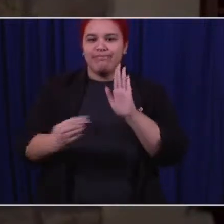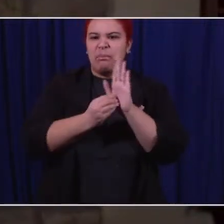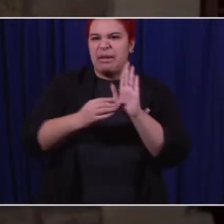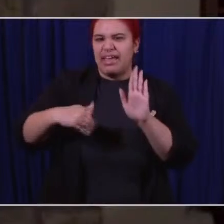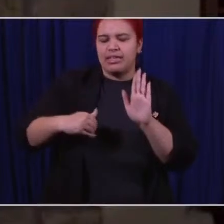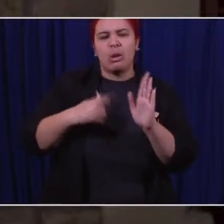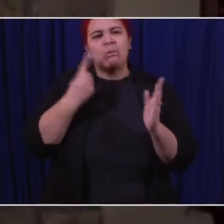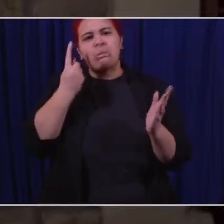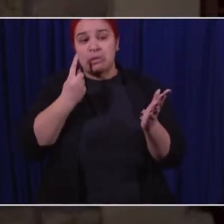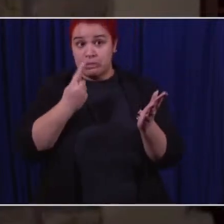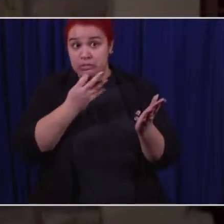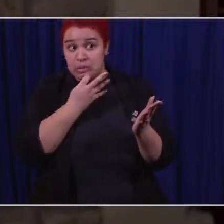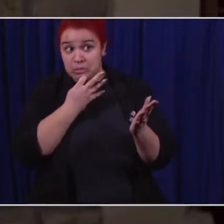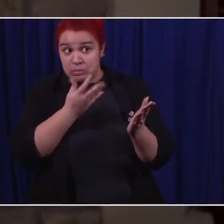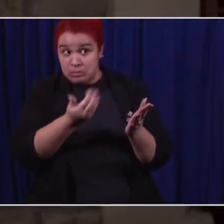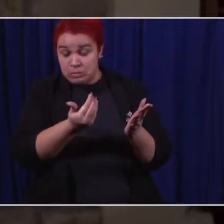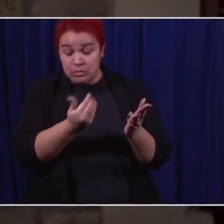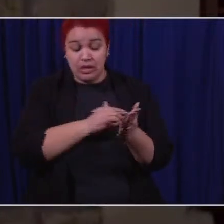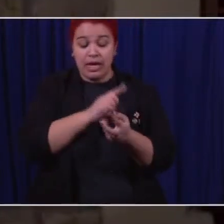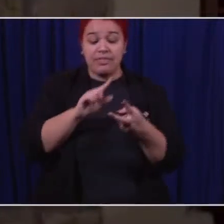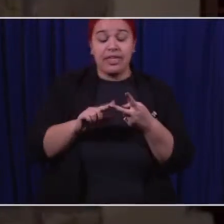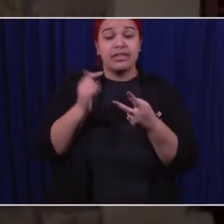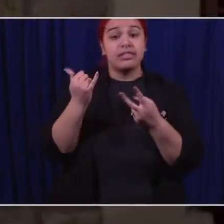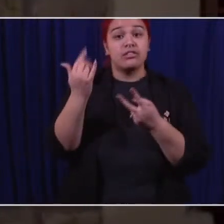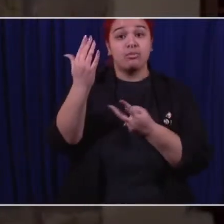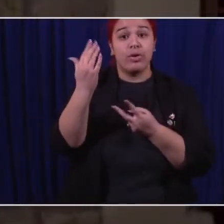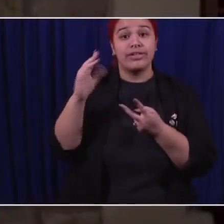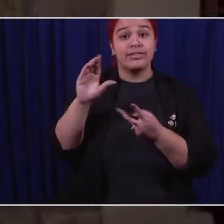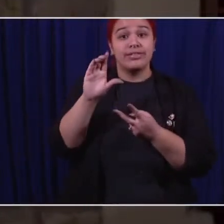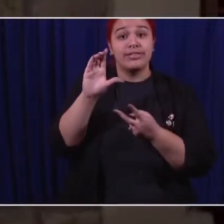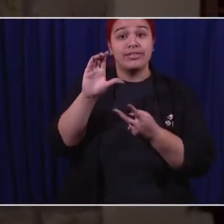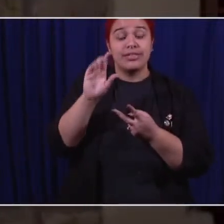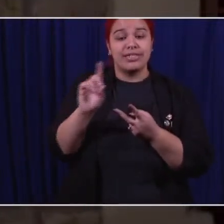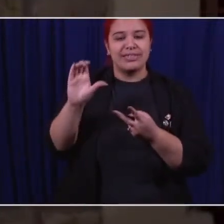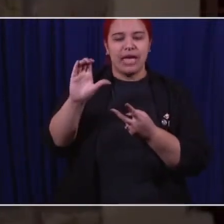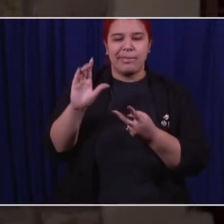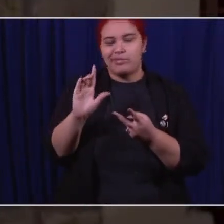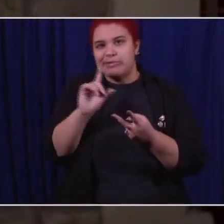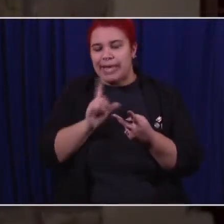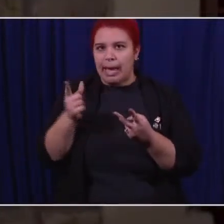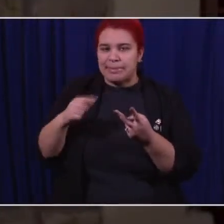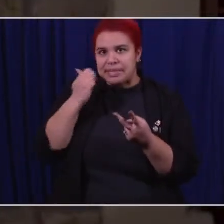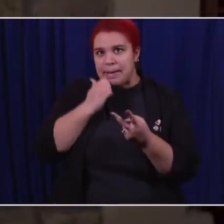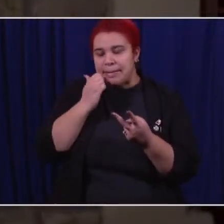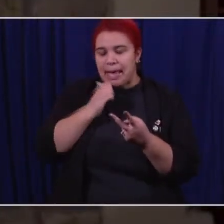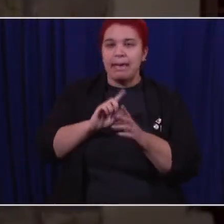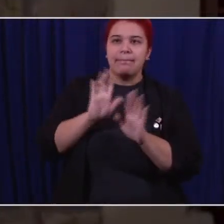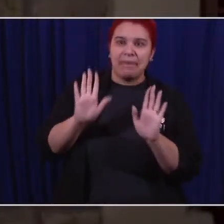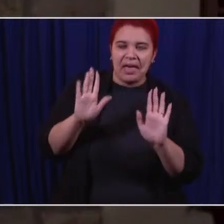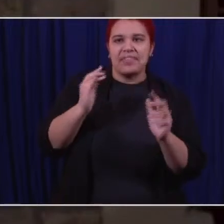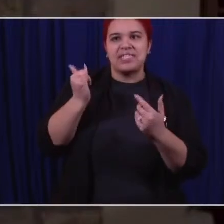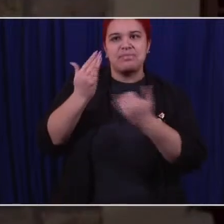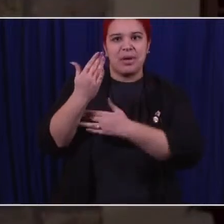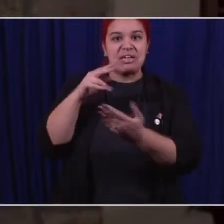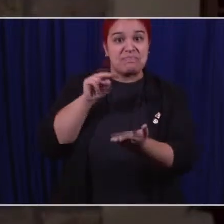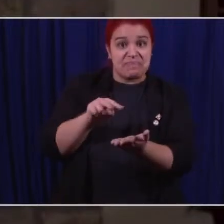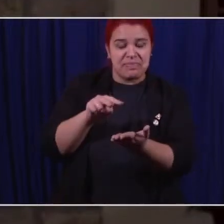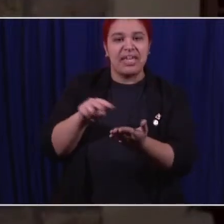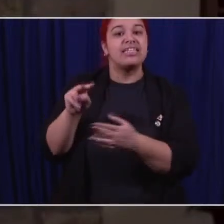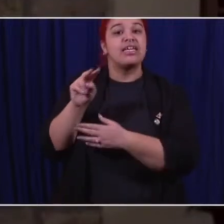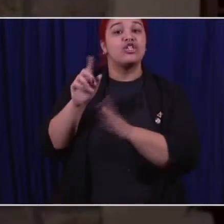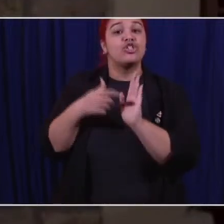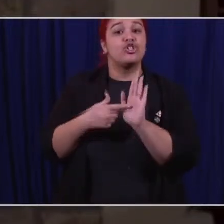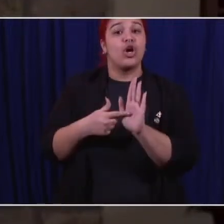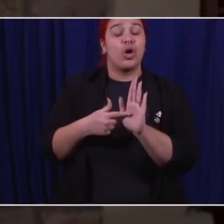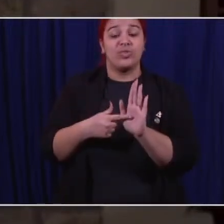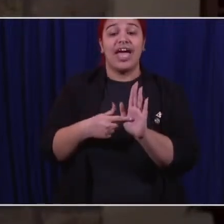also wondering, the CDC this morning has data. Well, they have it every day, but this morning I checked and it shows that Ohio's vaccine